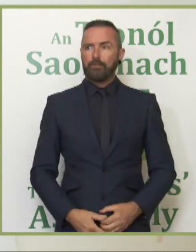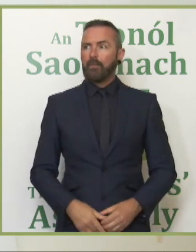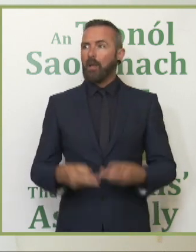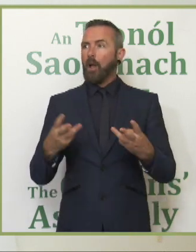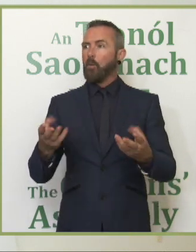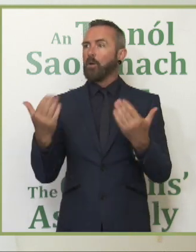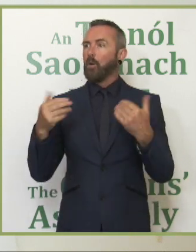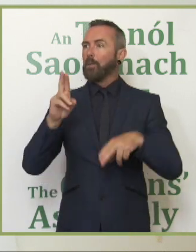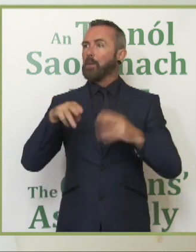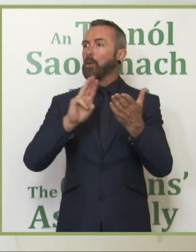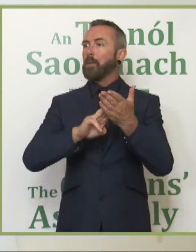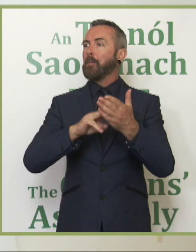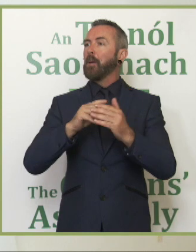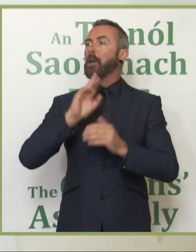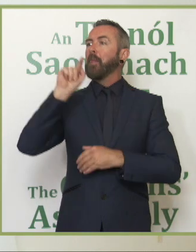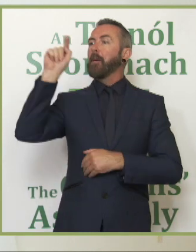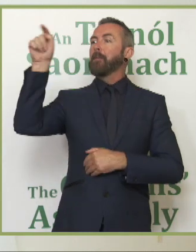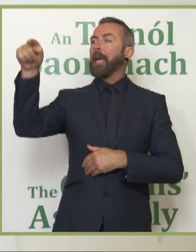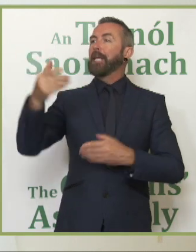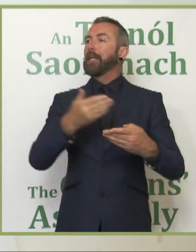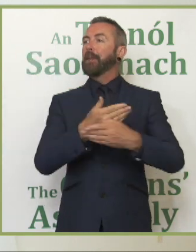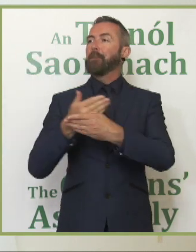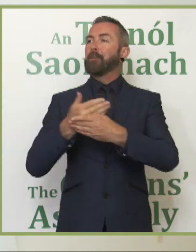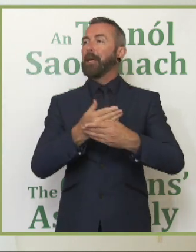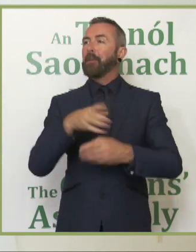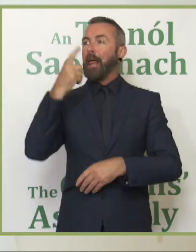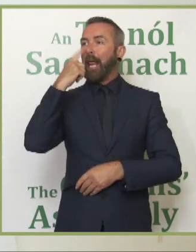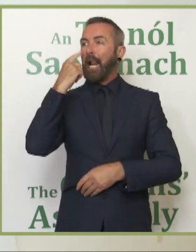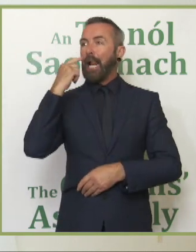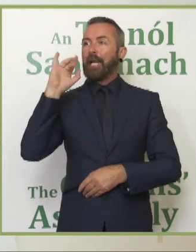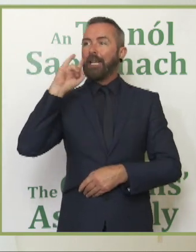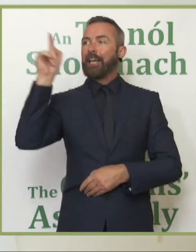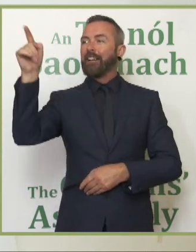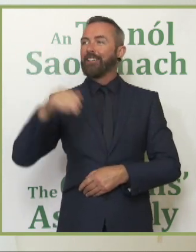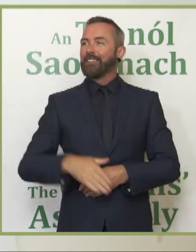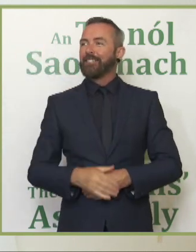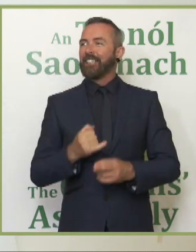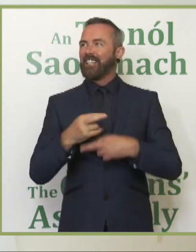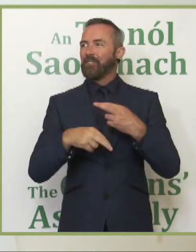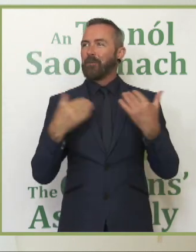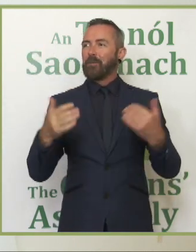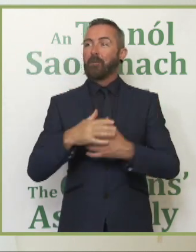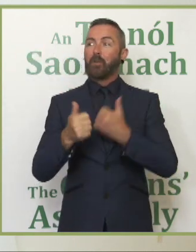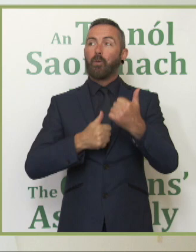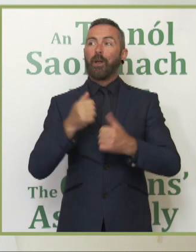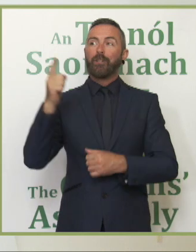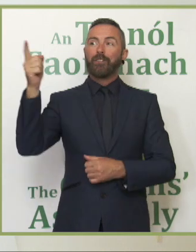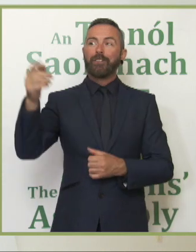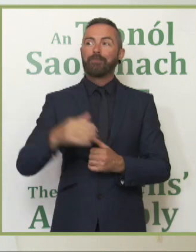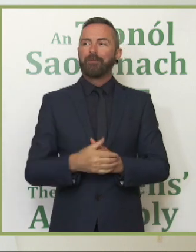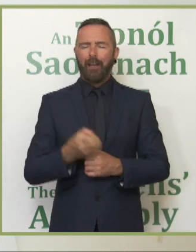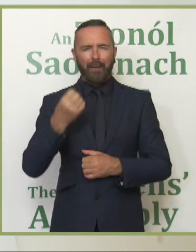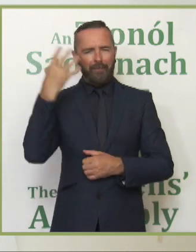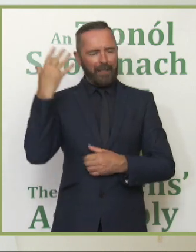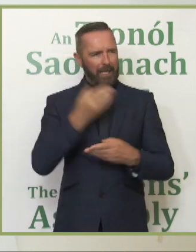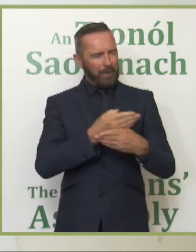assembly member just at the back, the young baby who's been minded all weekend and is in the assembly room, so well done. I forget the name,